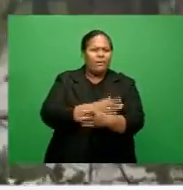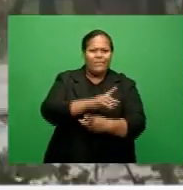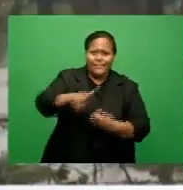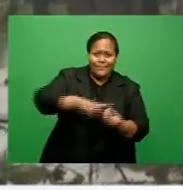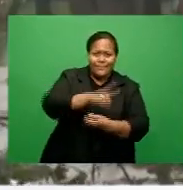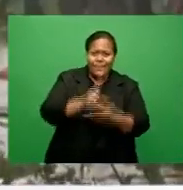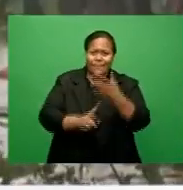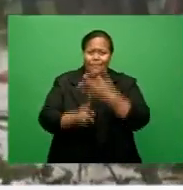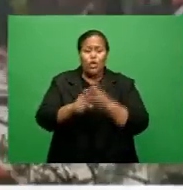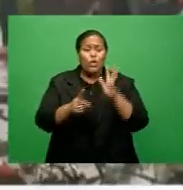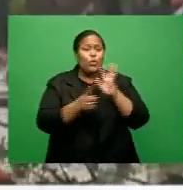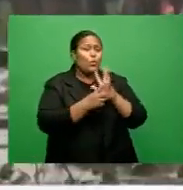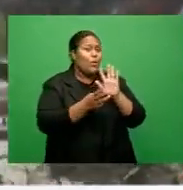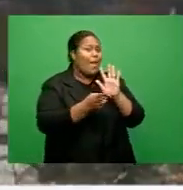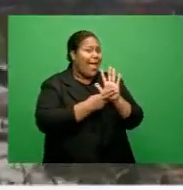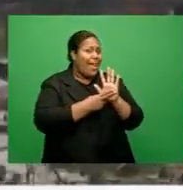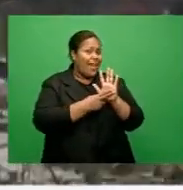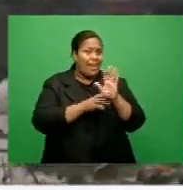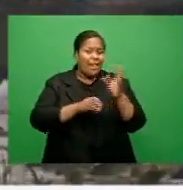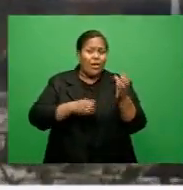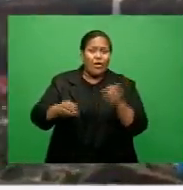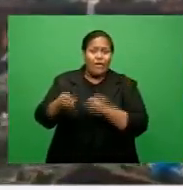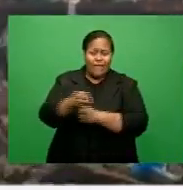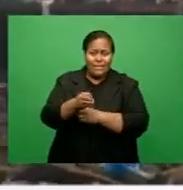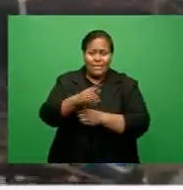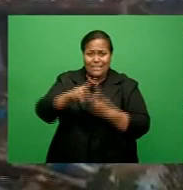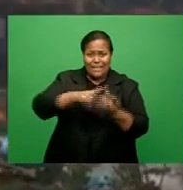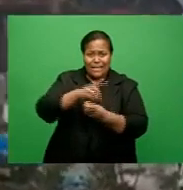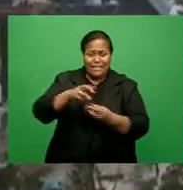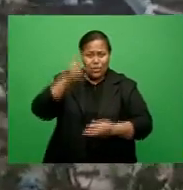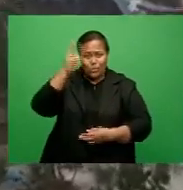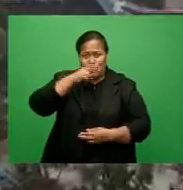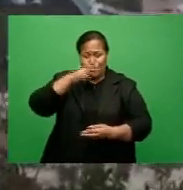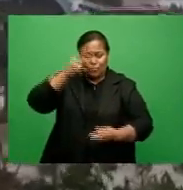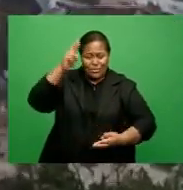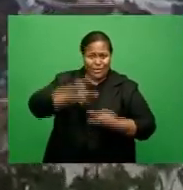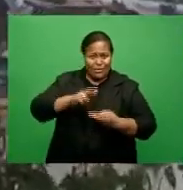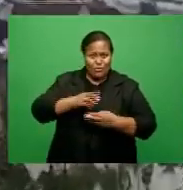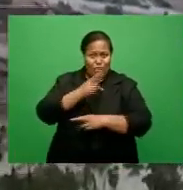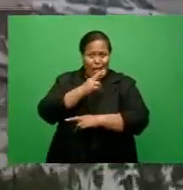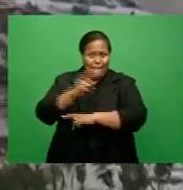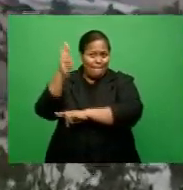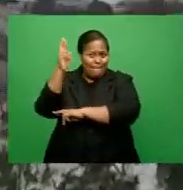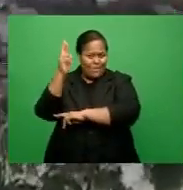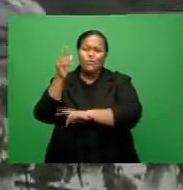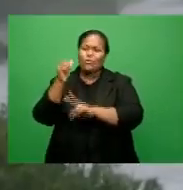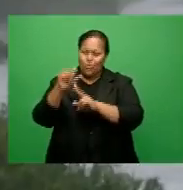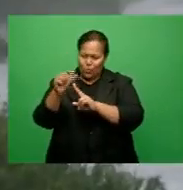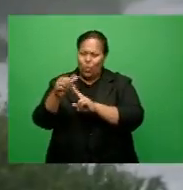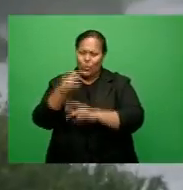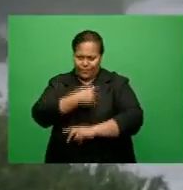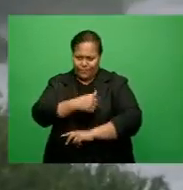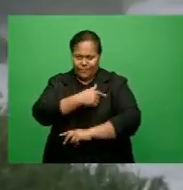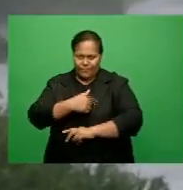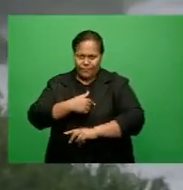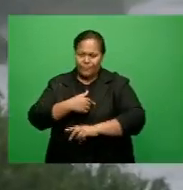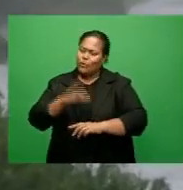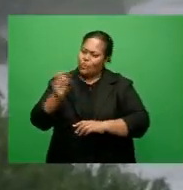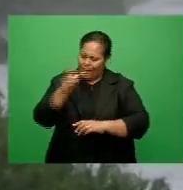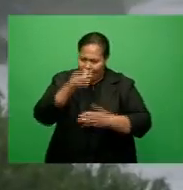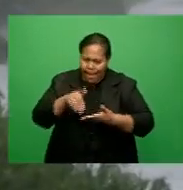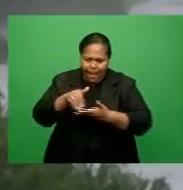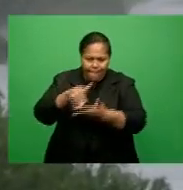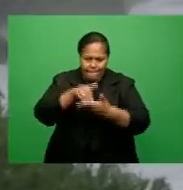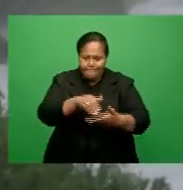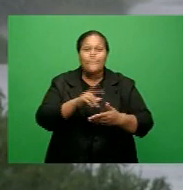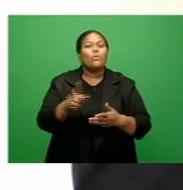for Disaster Risk Reduction representative Andrew McElroy says they are also committed to enhancing disaster risk reduction